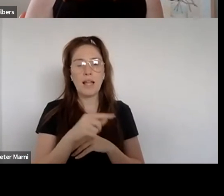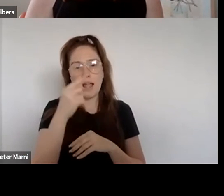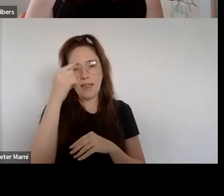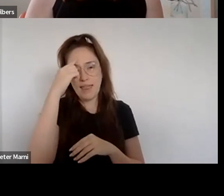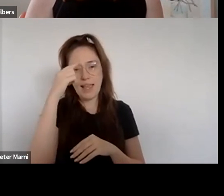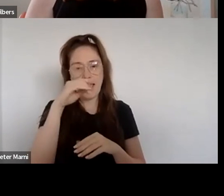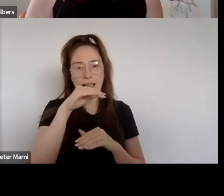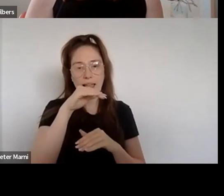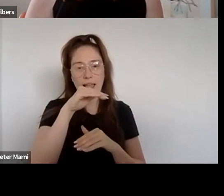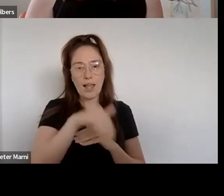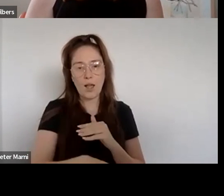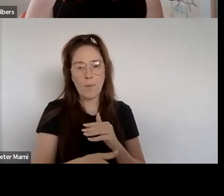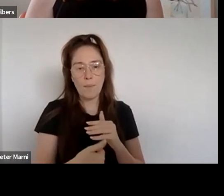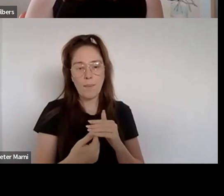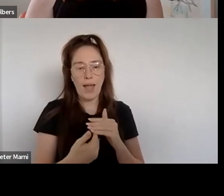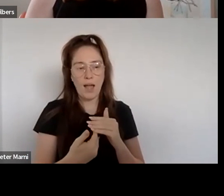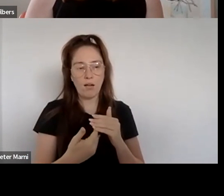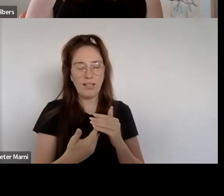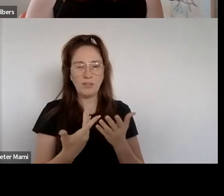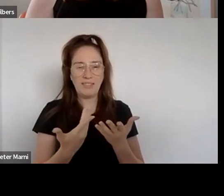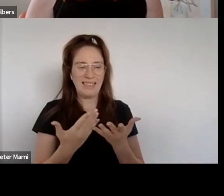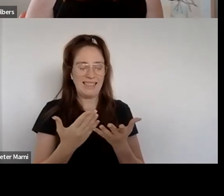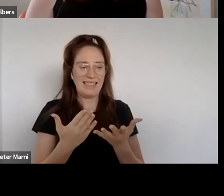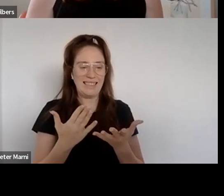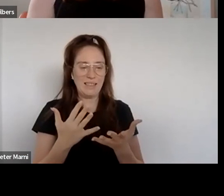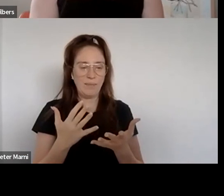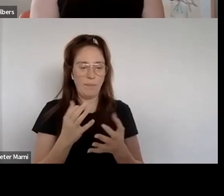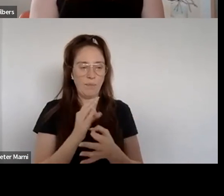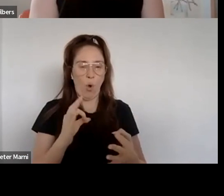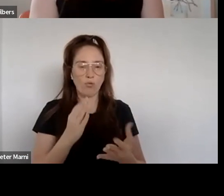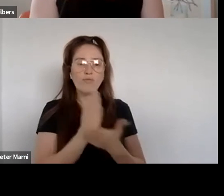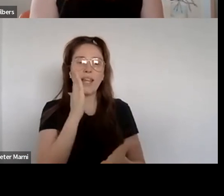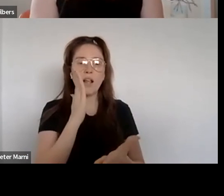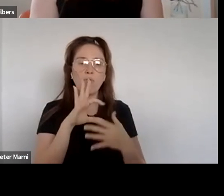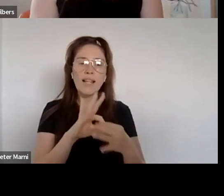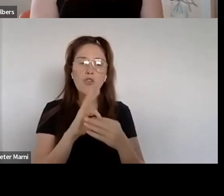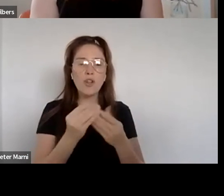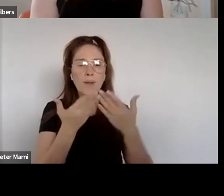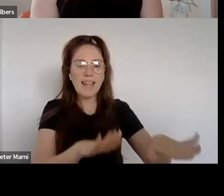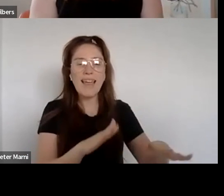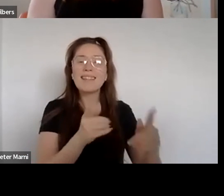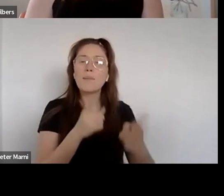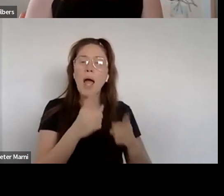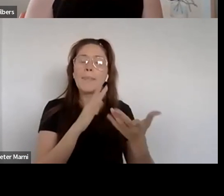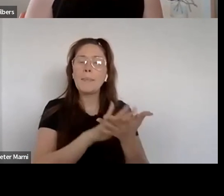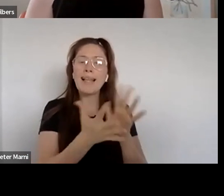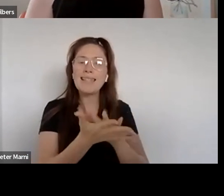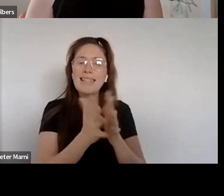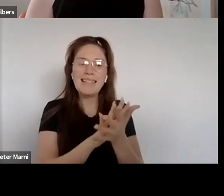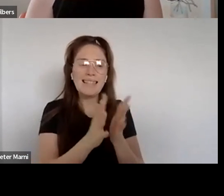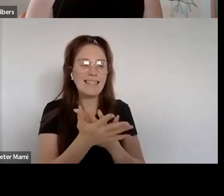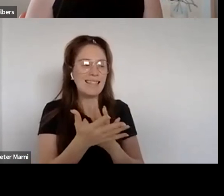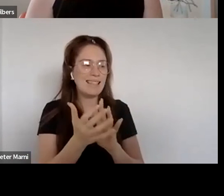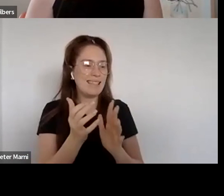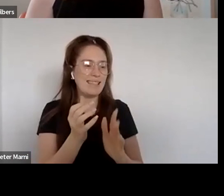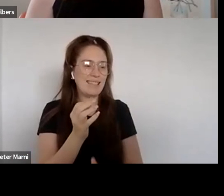pathologized relationship to death, to allow it to be messy, to allow it to be what it is as a